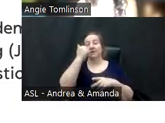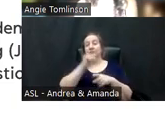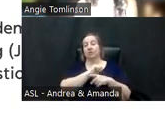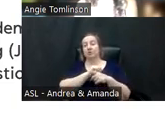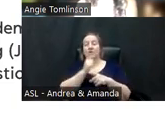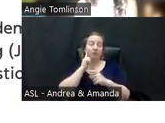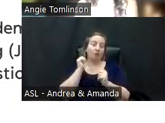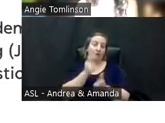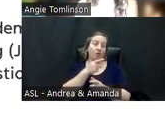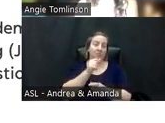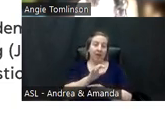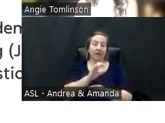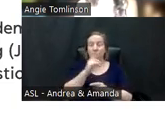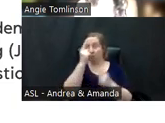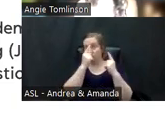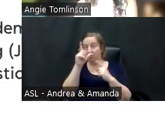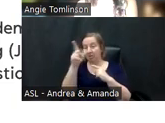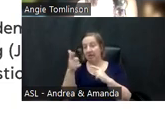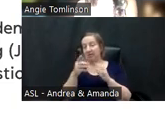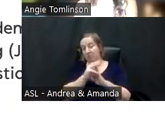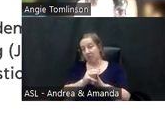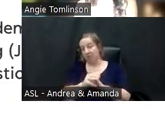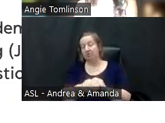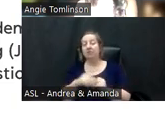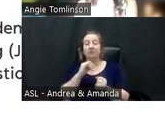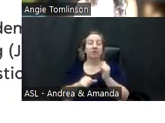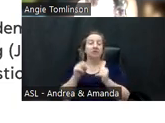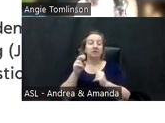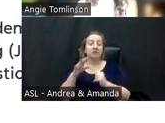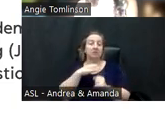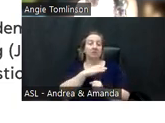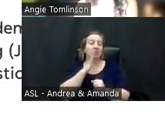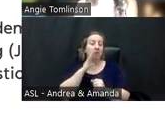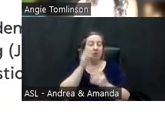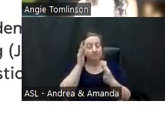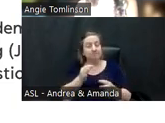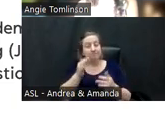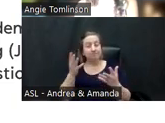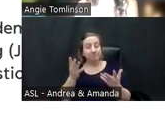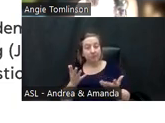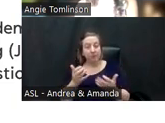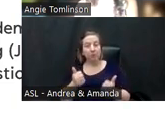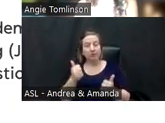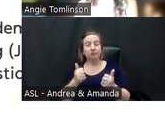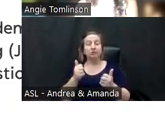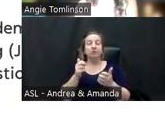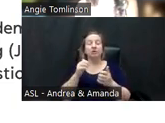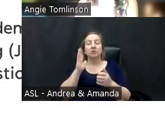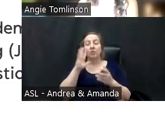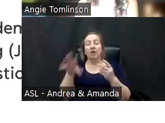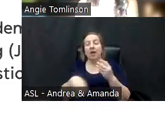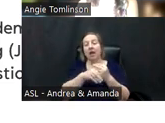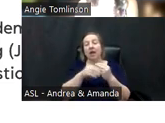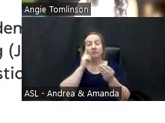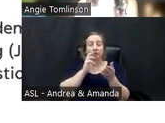to consider later as a model. Finally, the subcommittee will decide on steps such as which jurisdiction should be added for research prior to